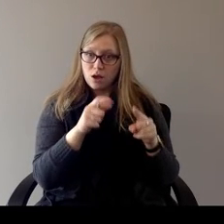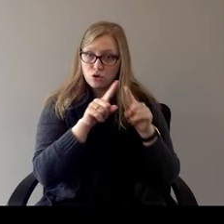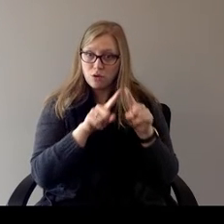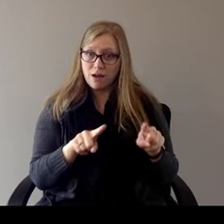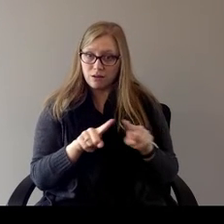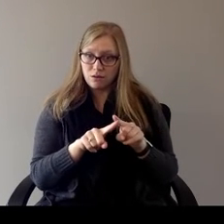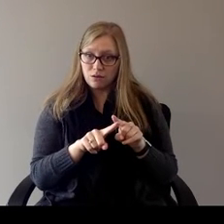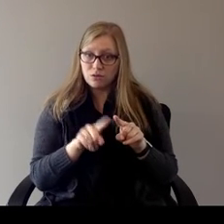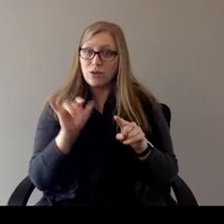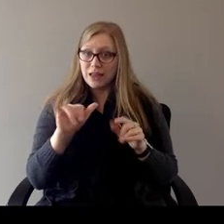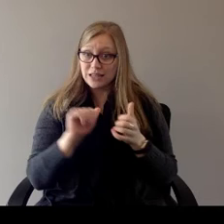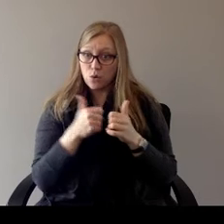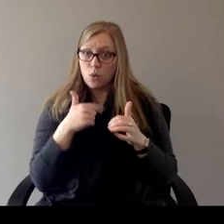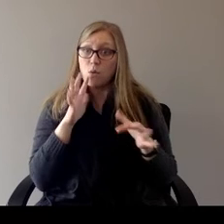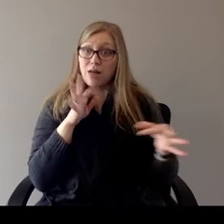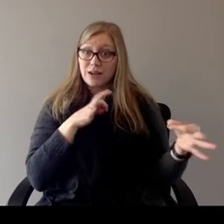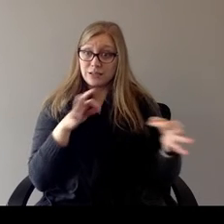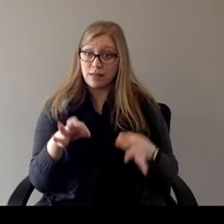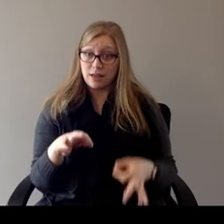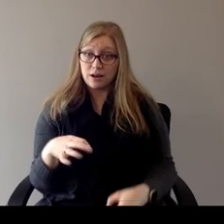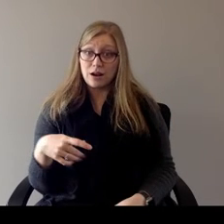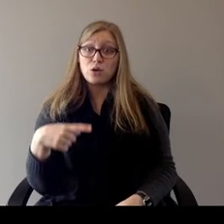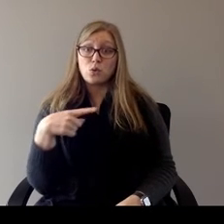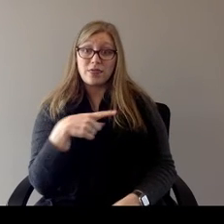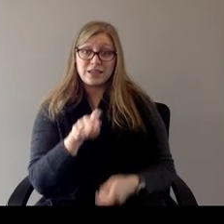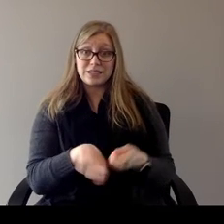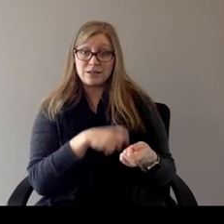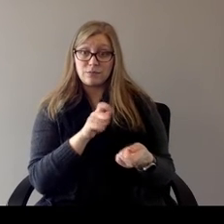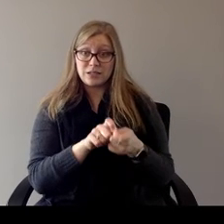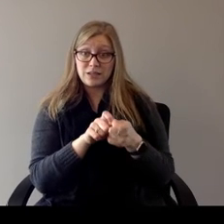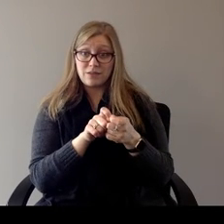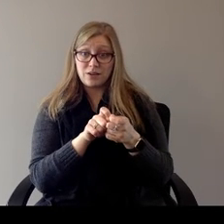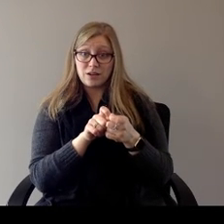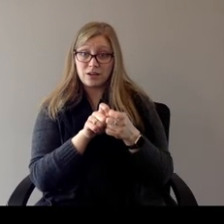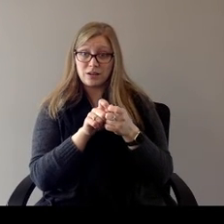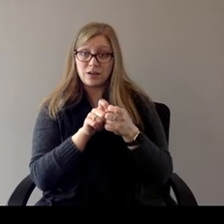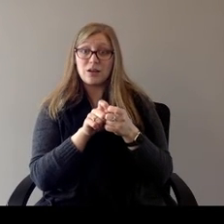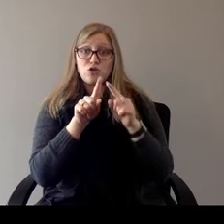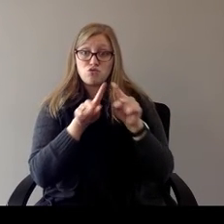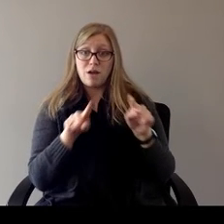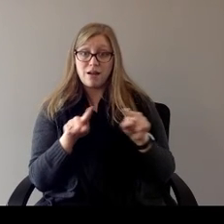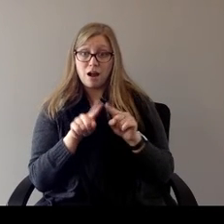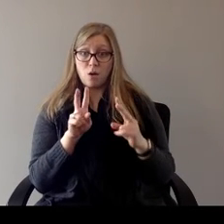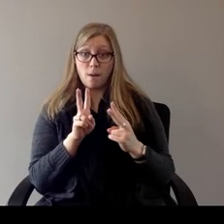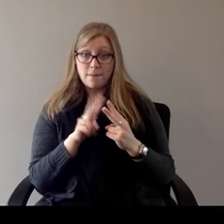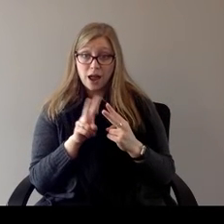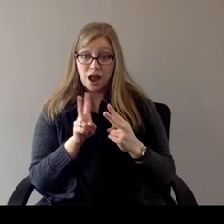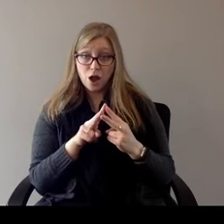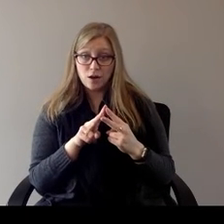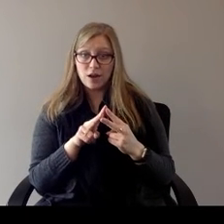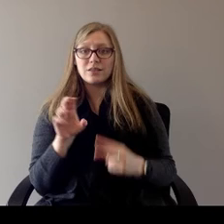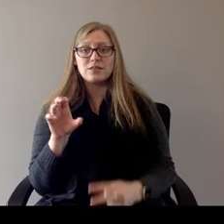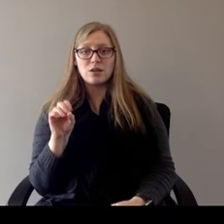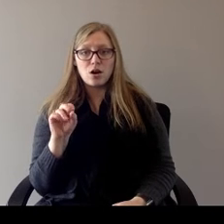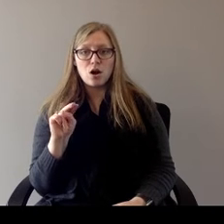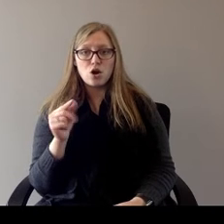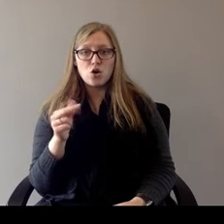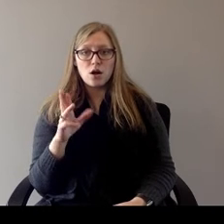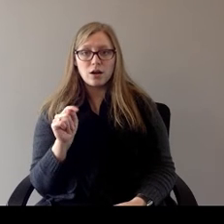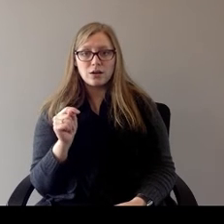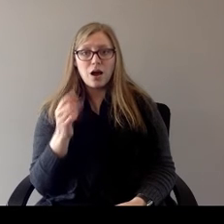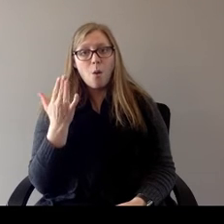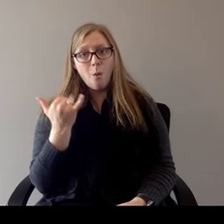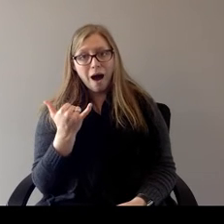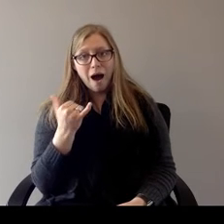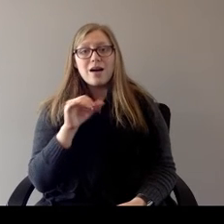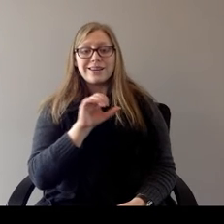this. So this particular triangle pair is congruent because of side angle side. So let's start